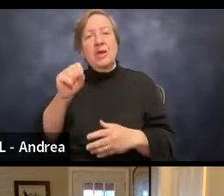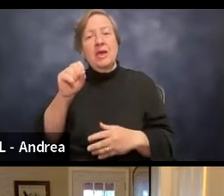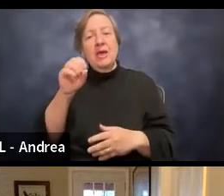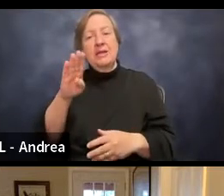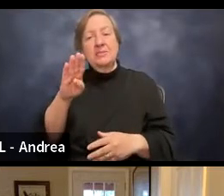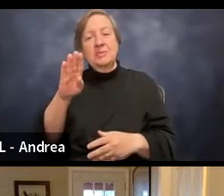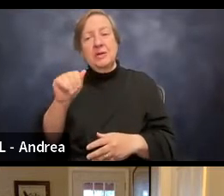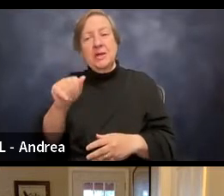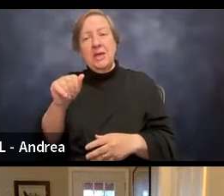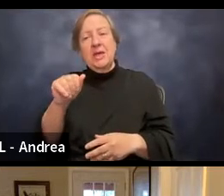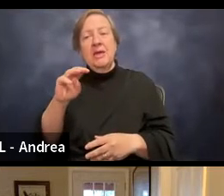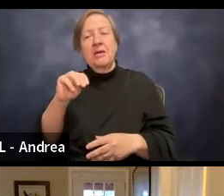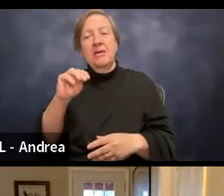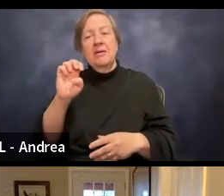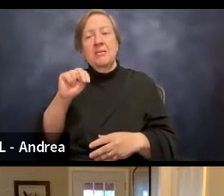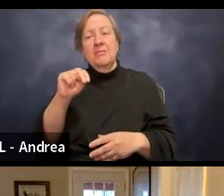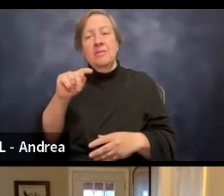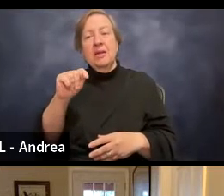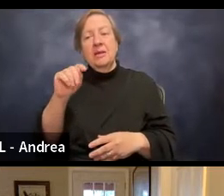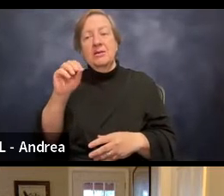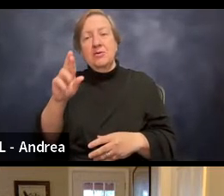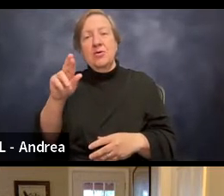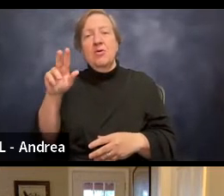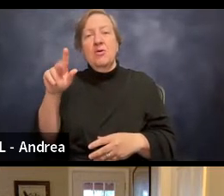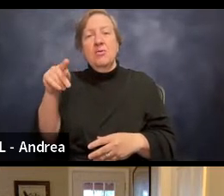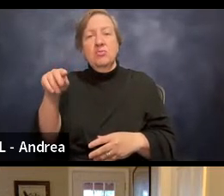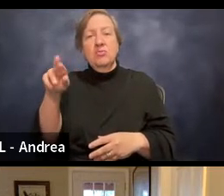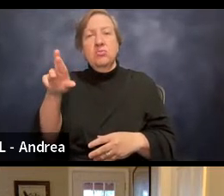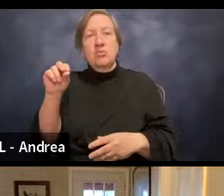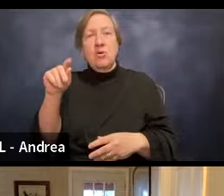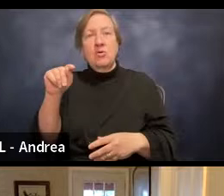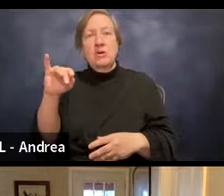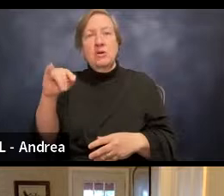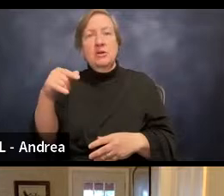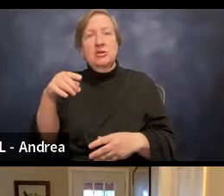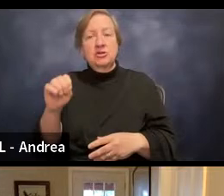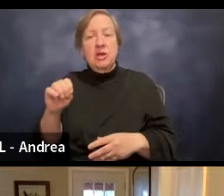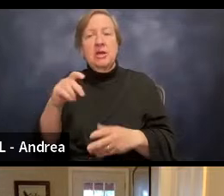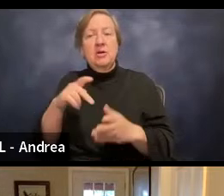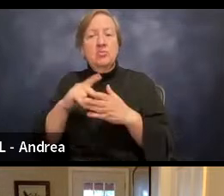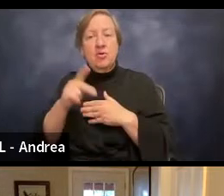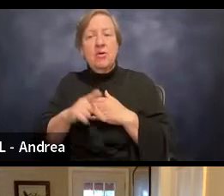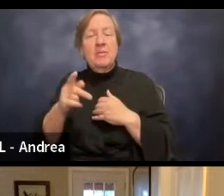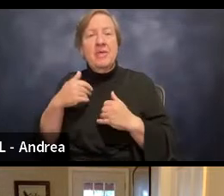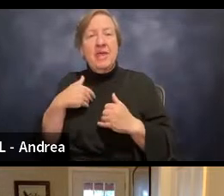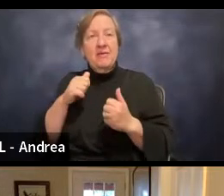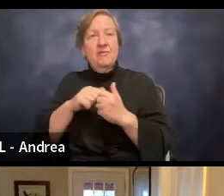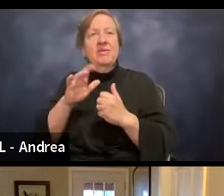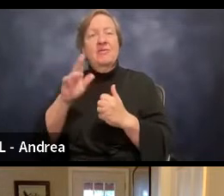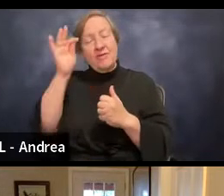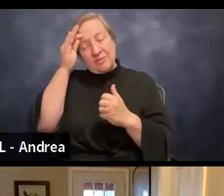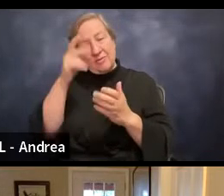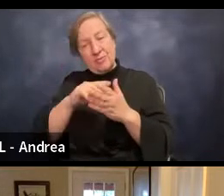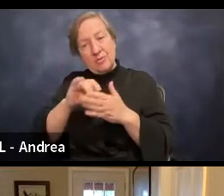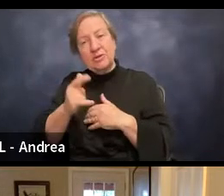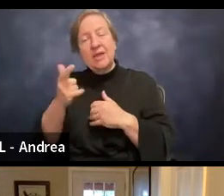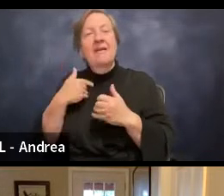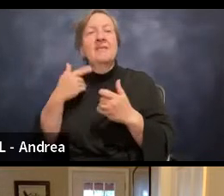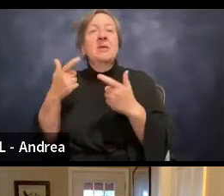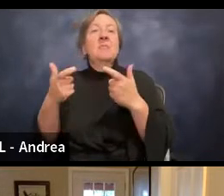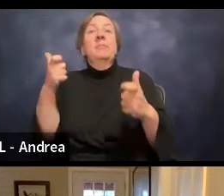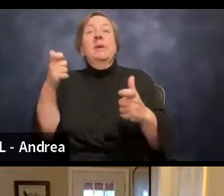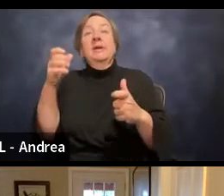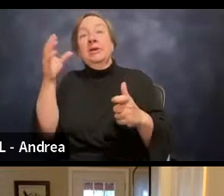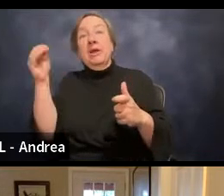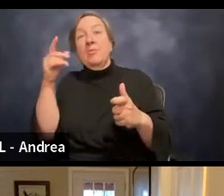Protege program that they have in place already, to their federal project, where they have larger companies